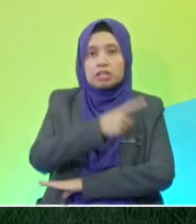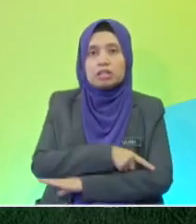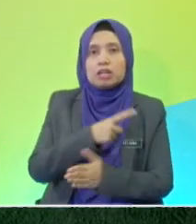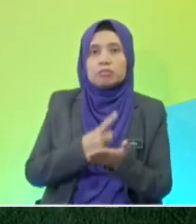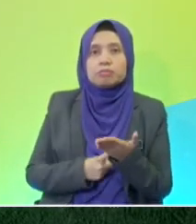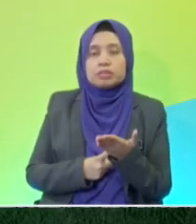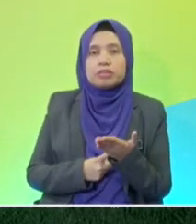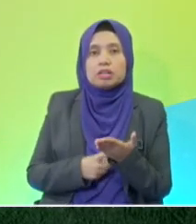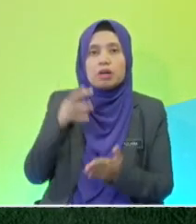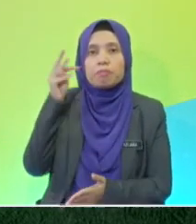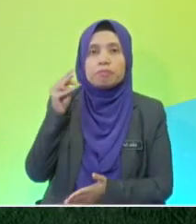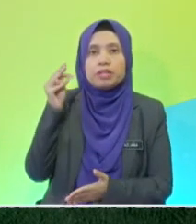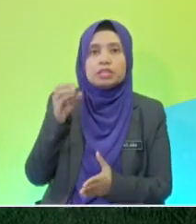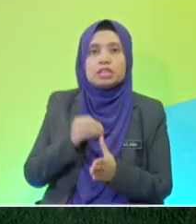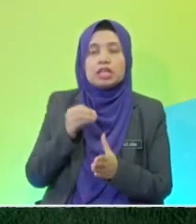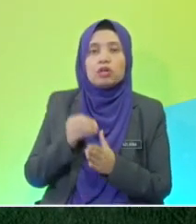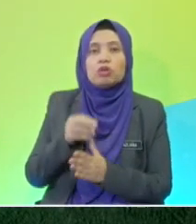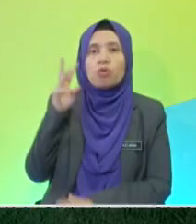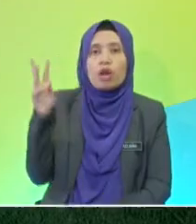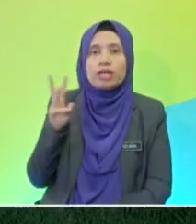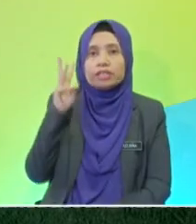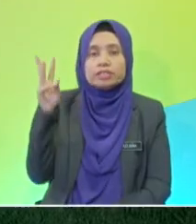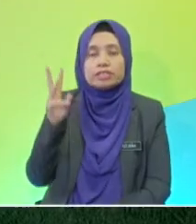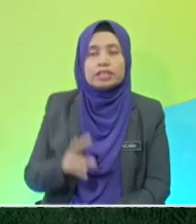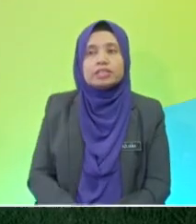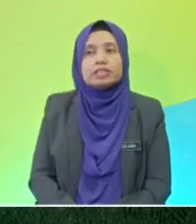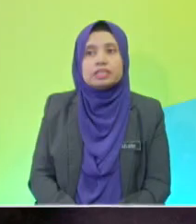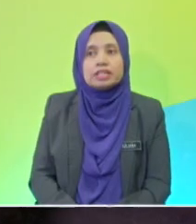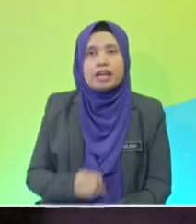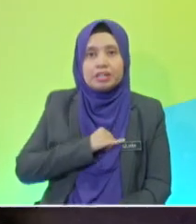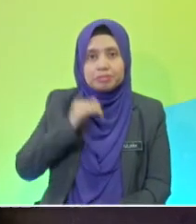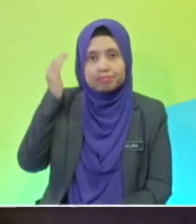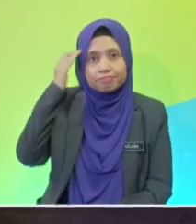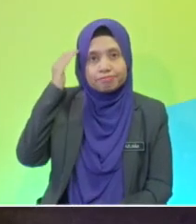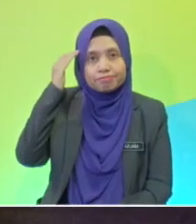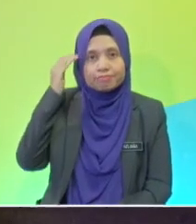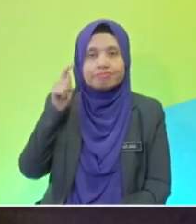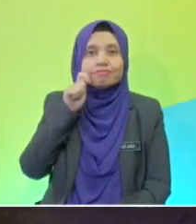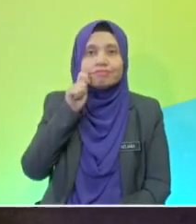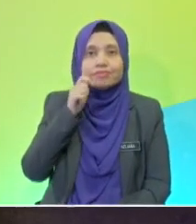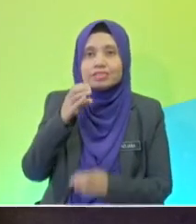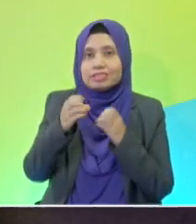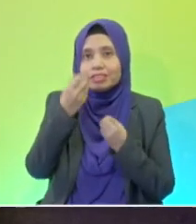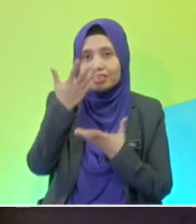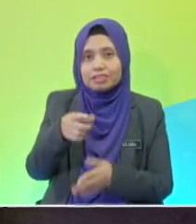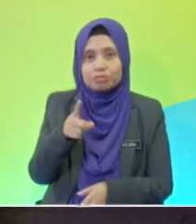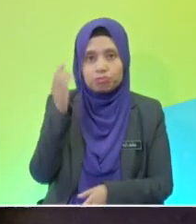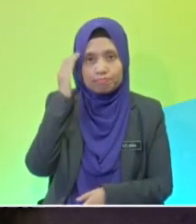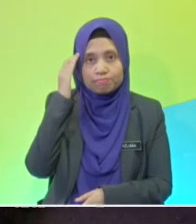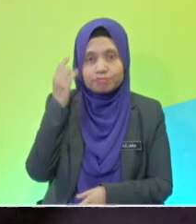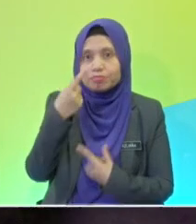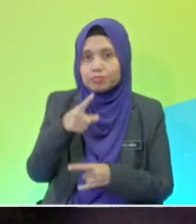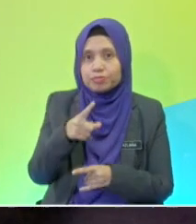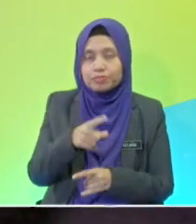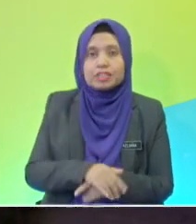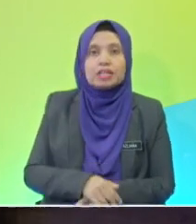Wednesday? Trivia, did you get the Monday answer? or Wednesday? Yeah. I know the answer. Yeah. Would you like to ask the pupils or me, teacher? Okay, I want to ask you this All time. right,